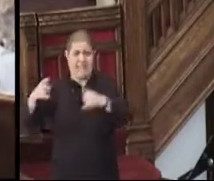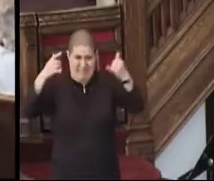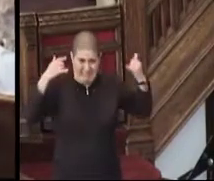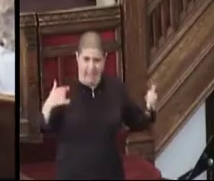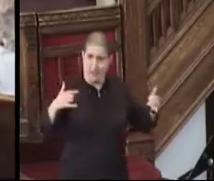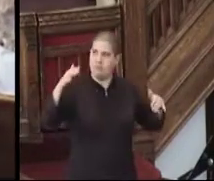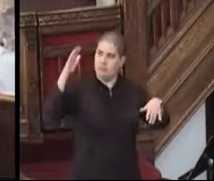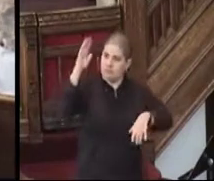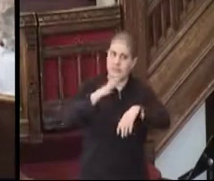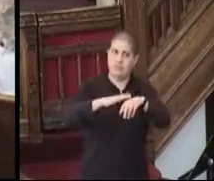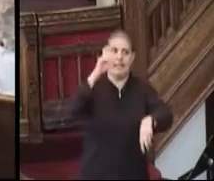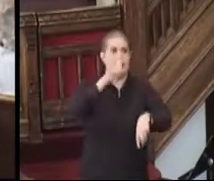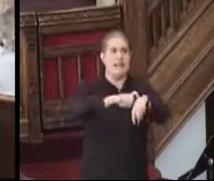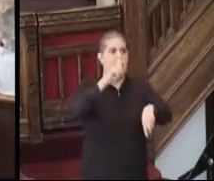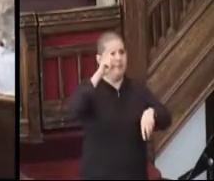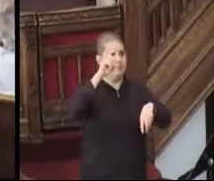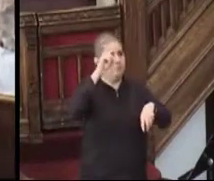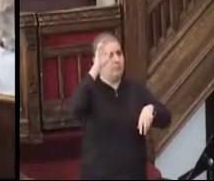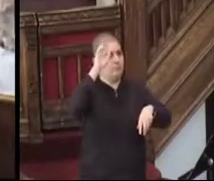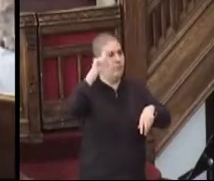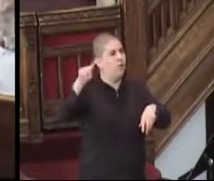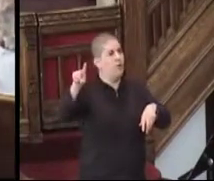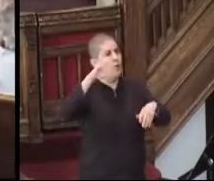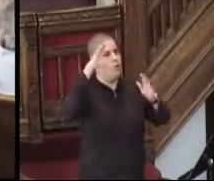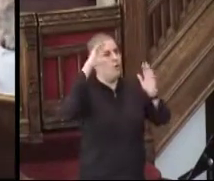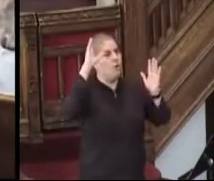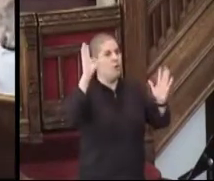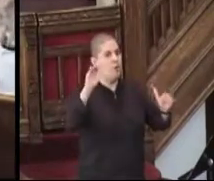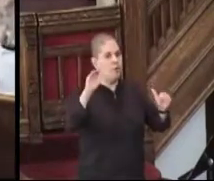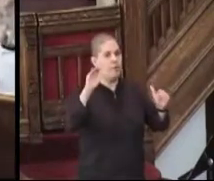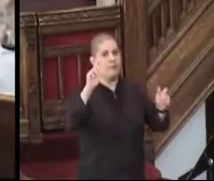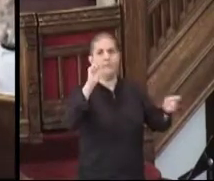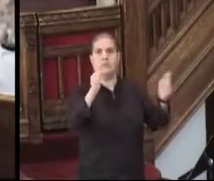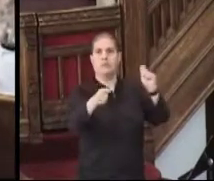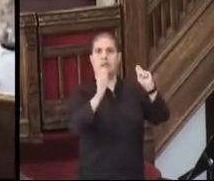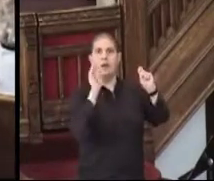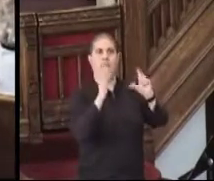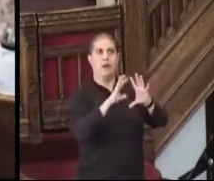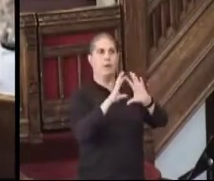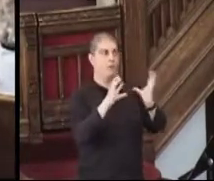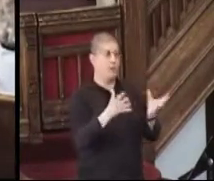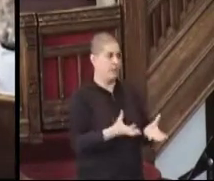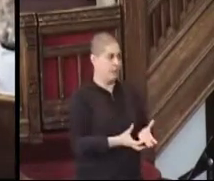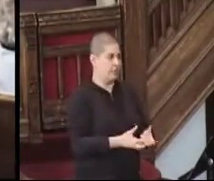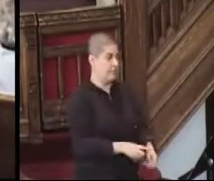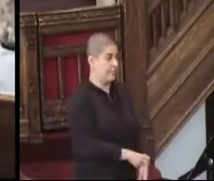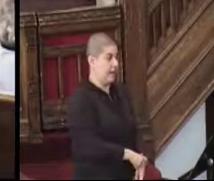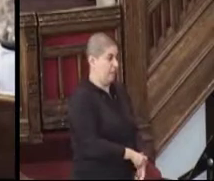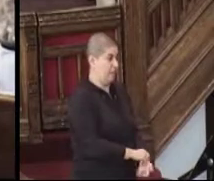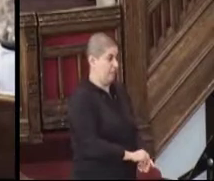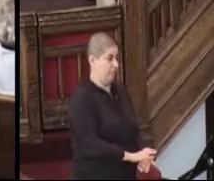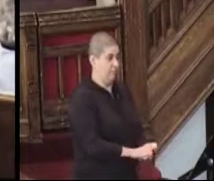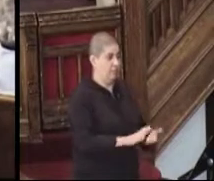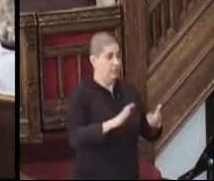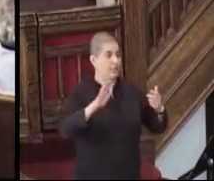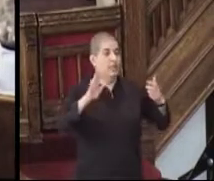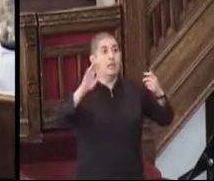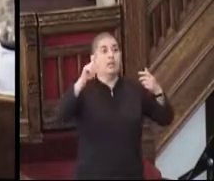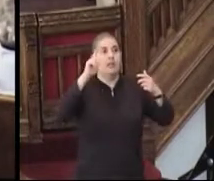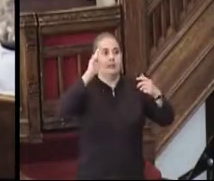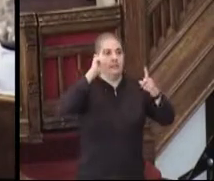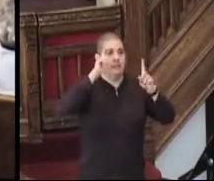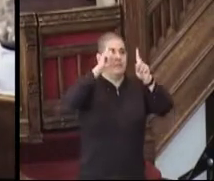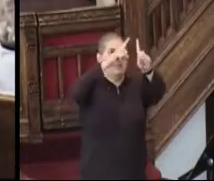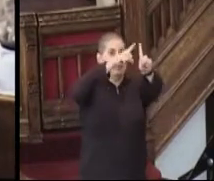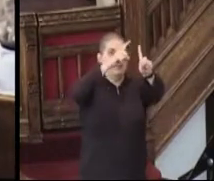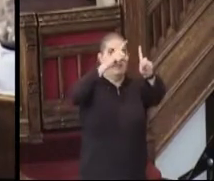your calling is to offer hope and transformation to our world. That's always got to be your priority,